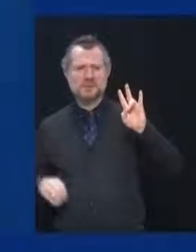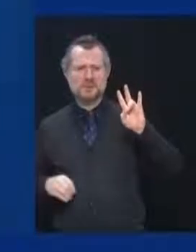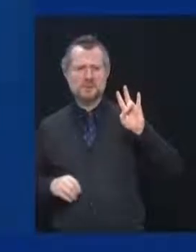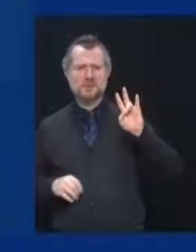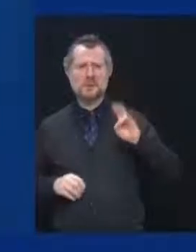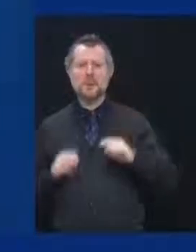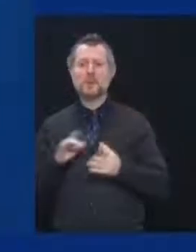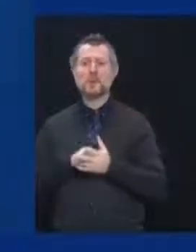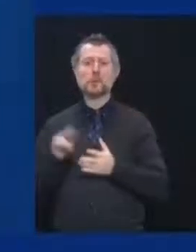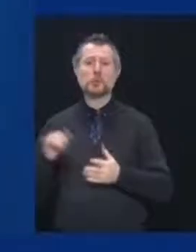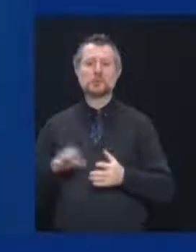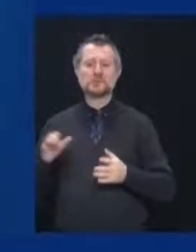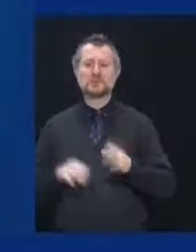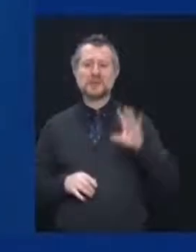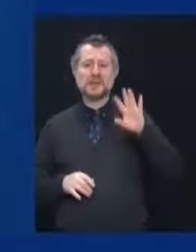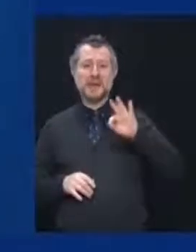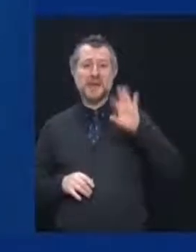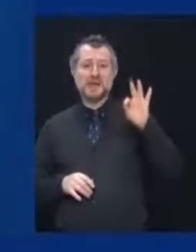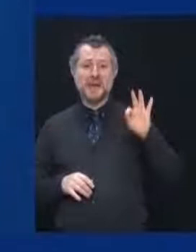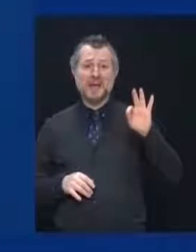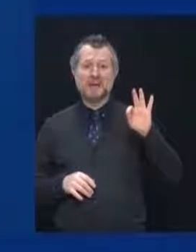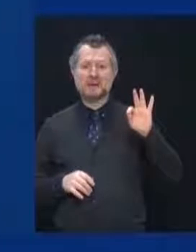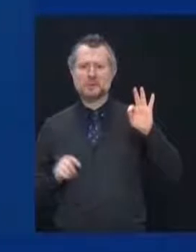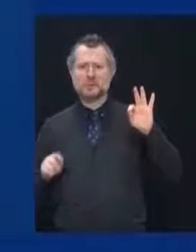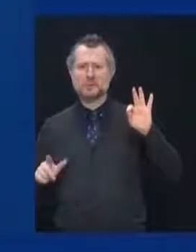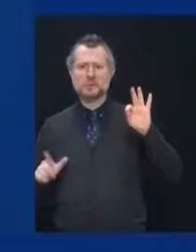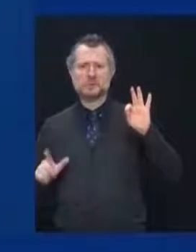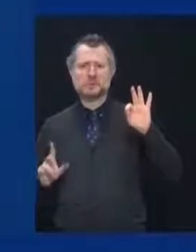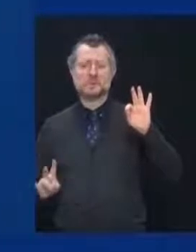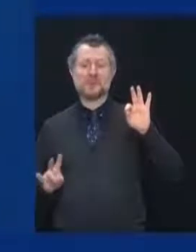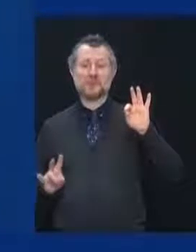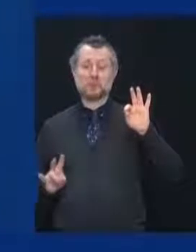City, 99 to 27.